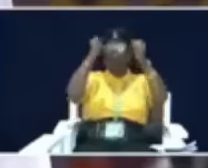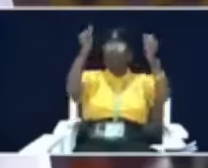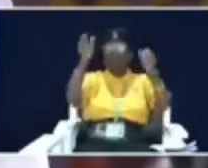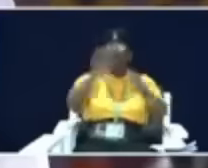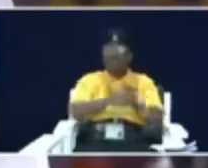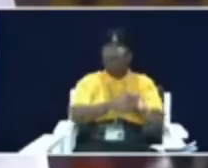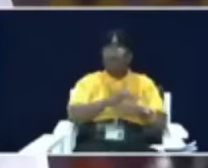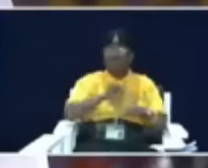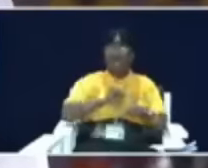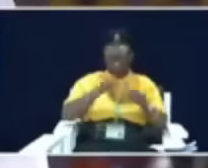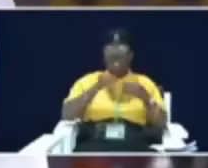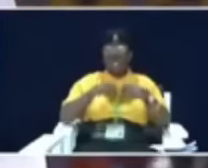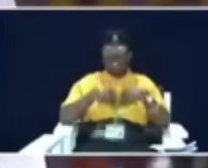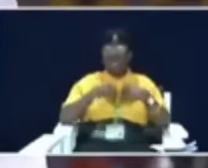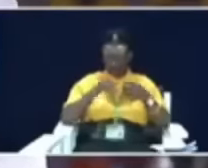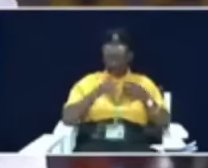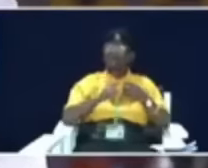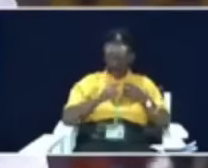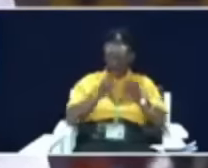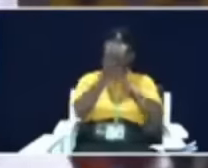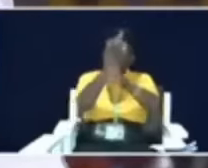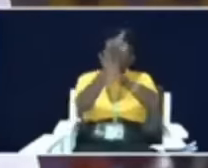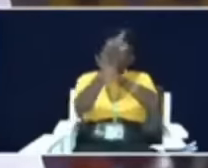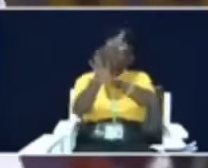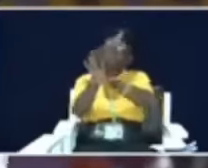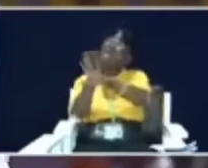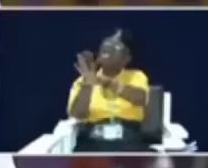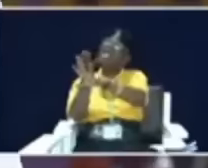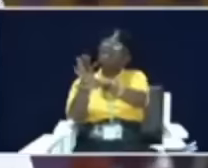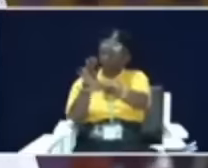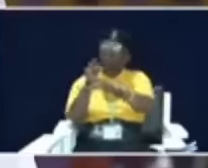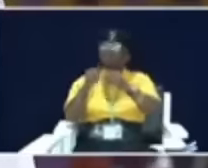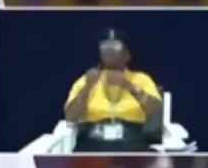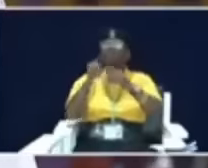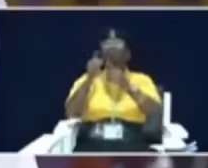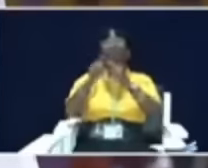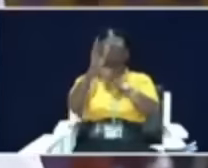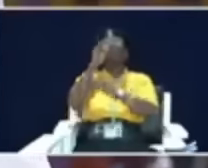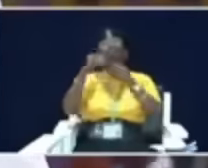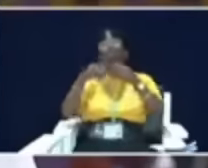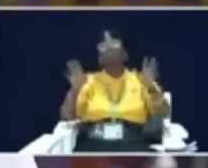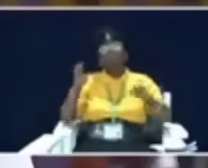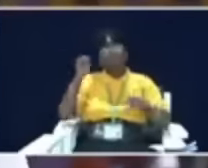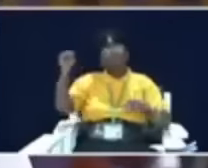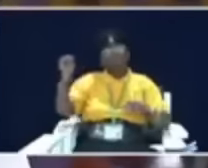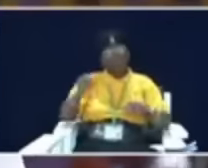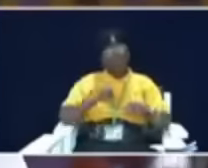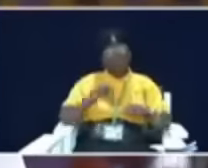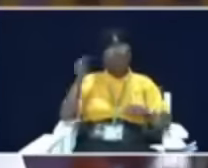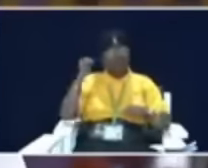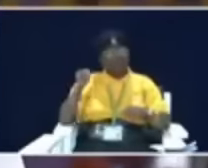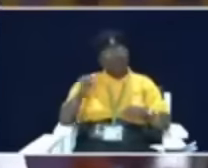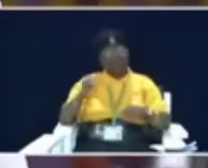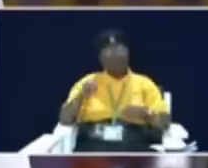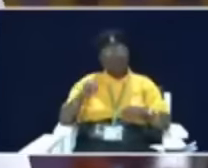I had to beg God to release him. Then I was traveling to America, and God asked me to take one of the agbada